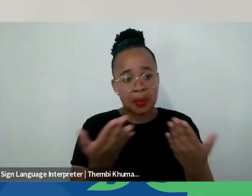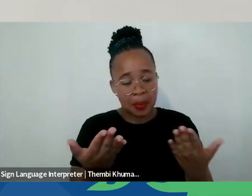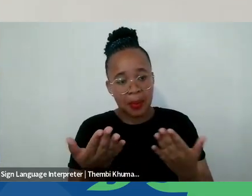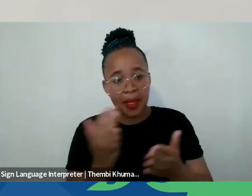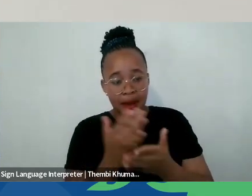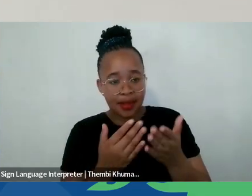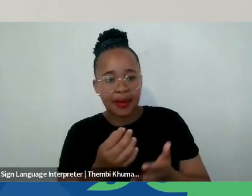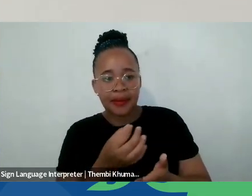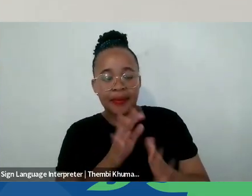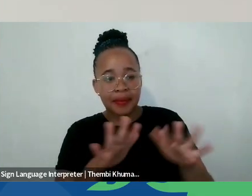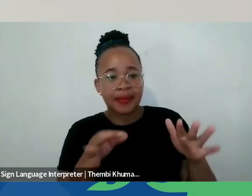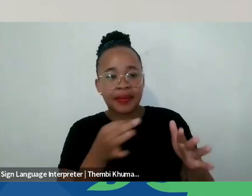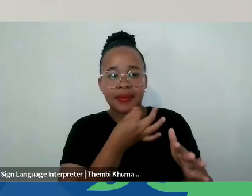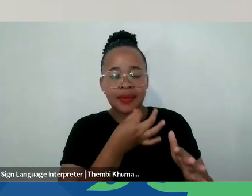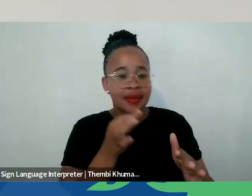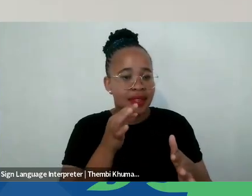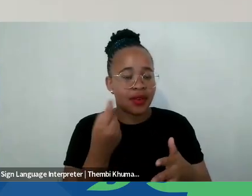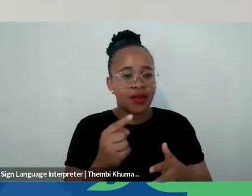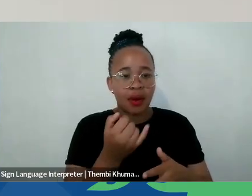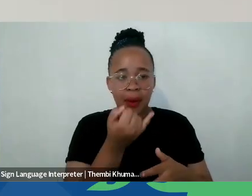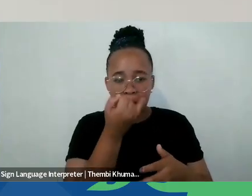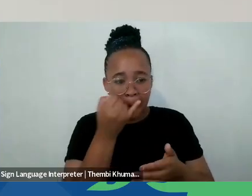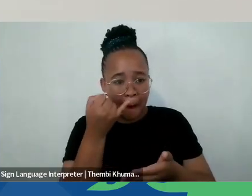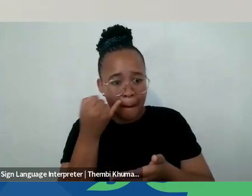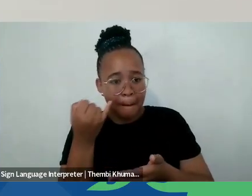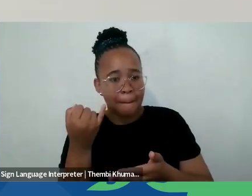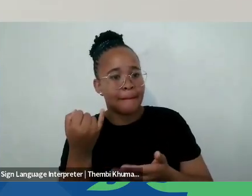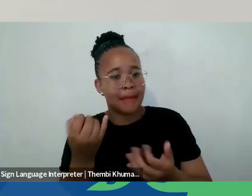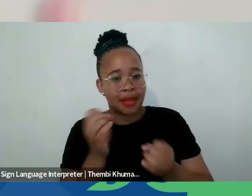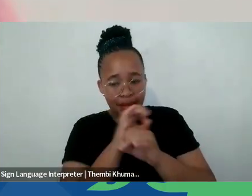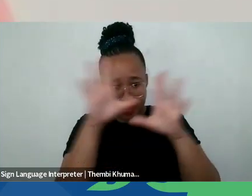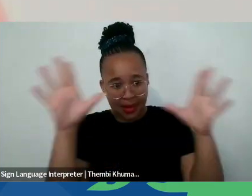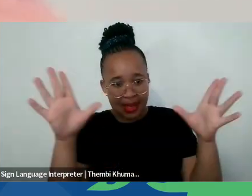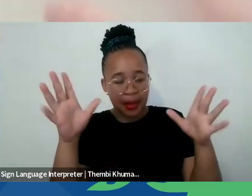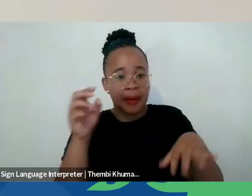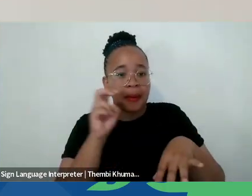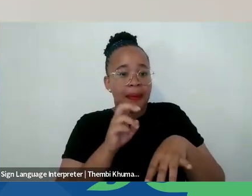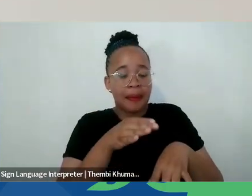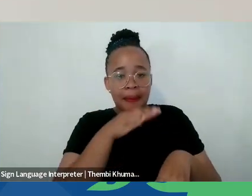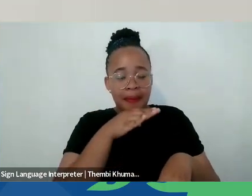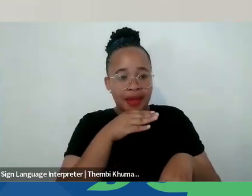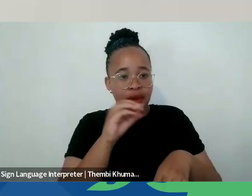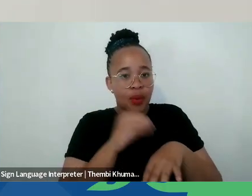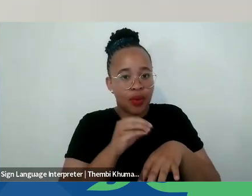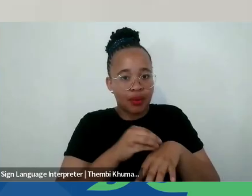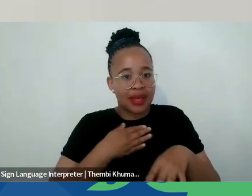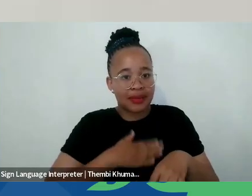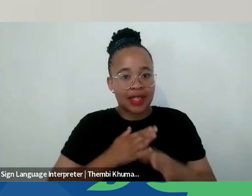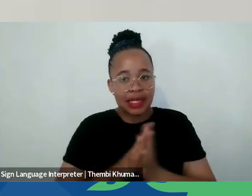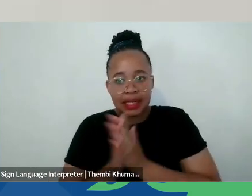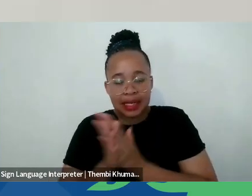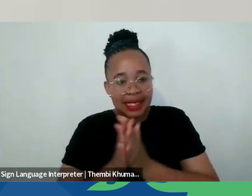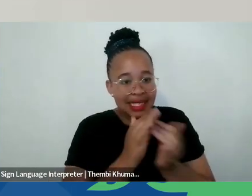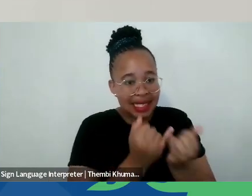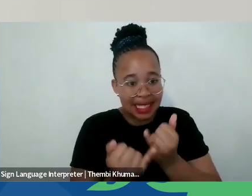people say you then struggle to get an erection, right? So in a gay context, then